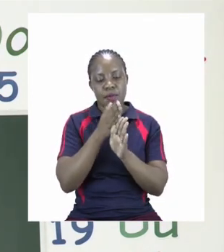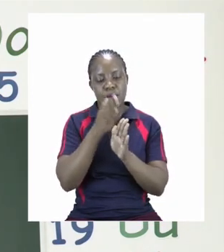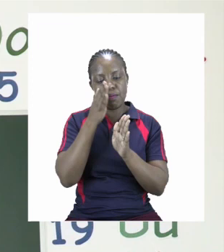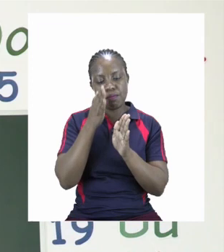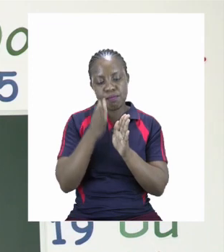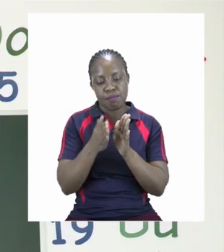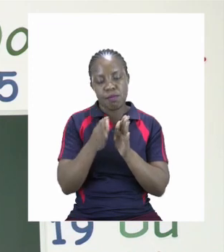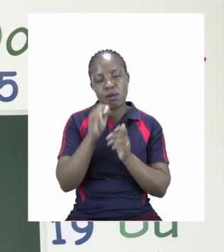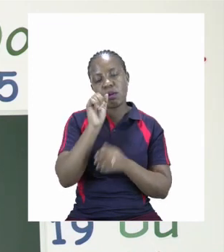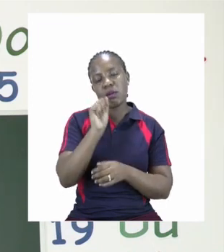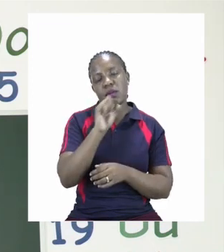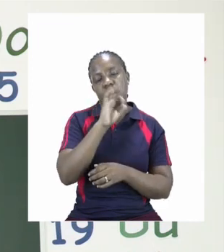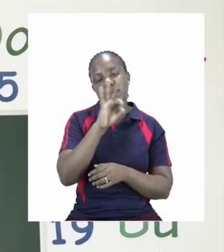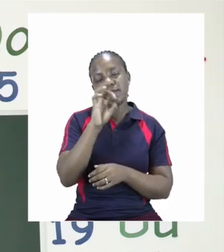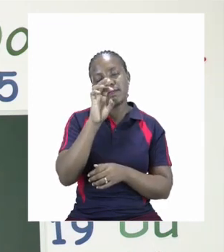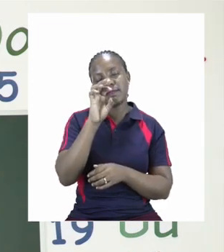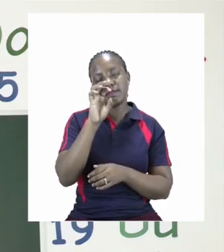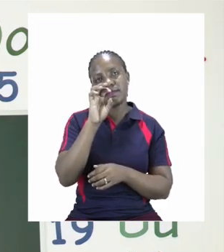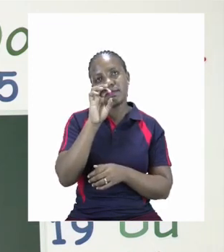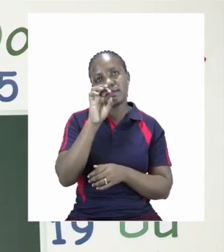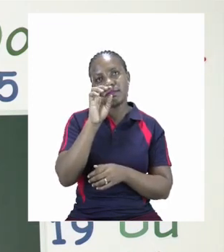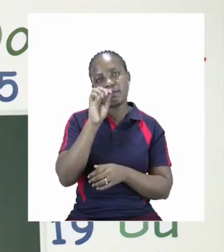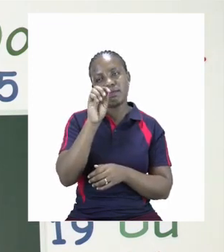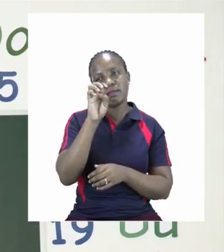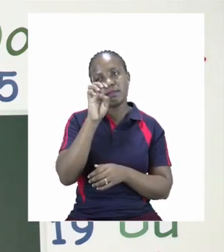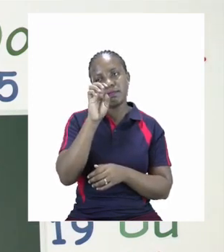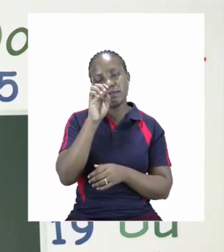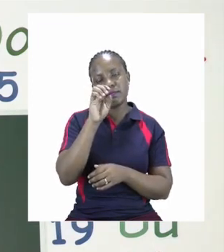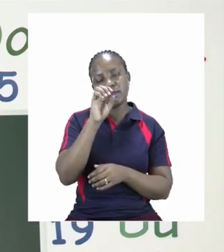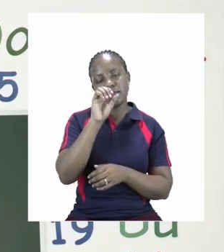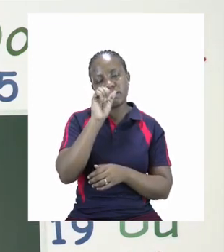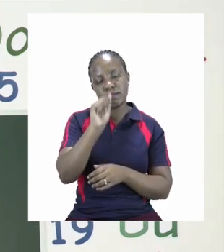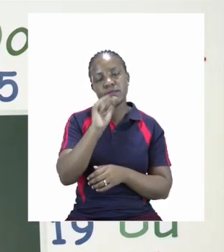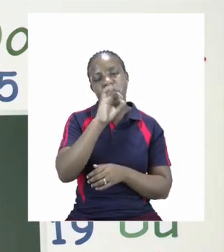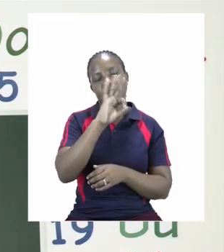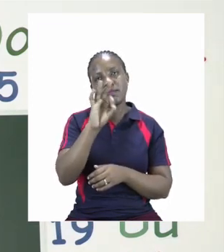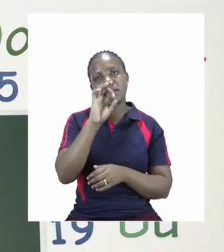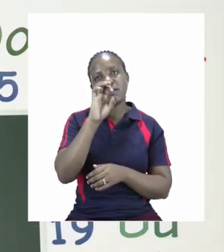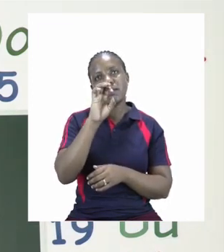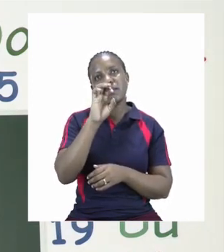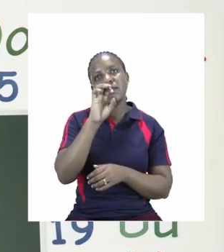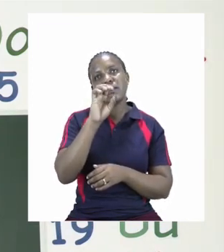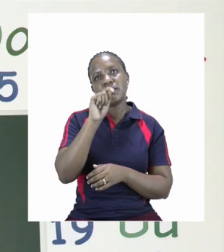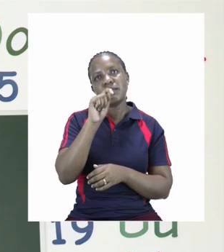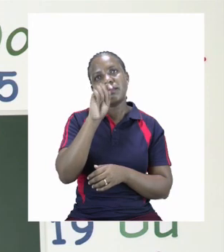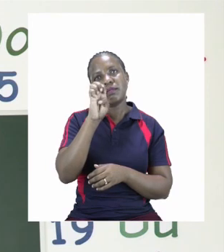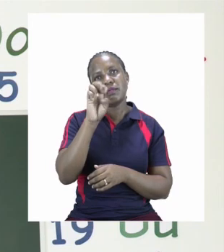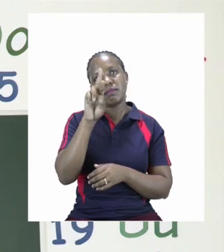12. So you need to remember that before means in front and